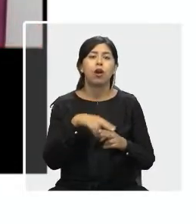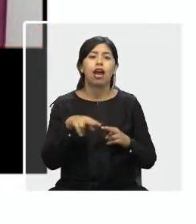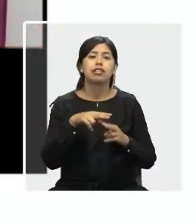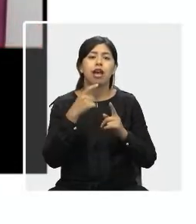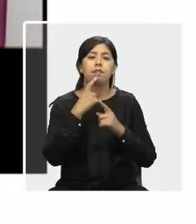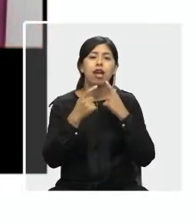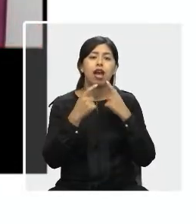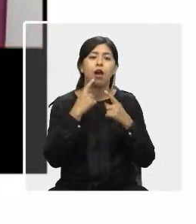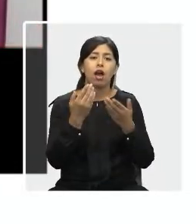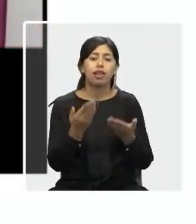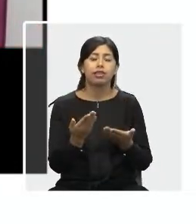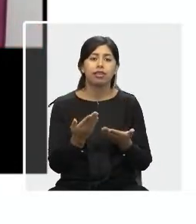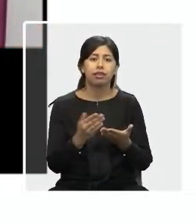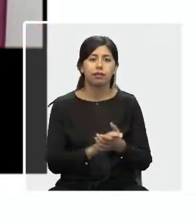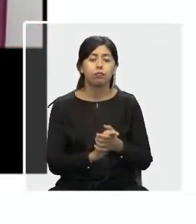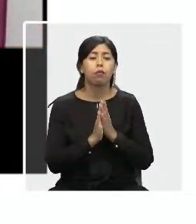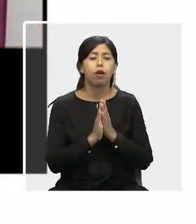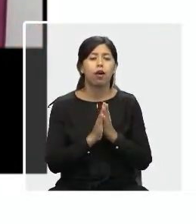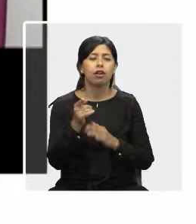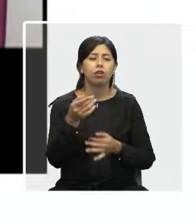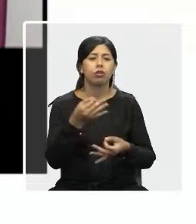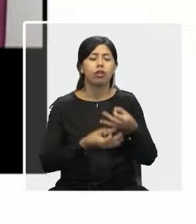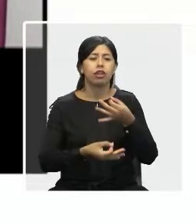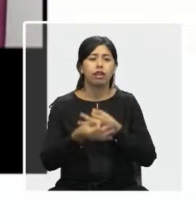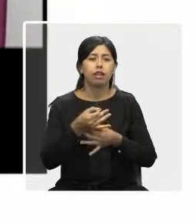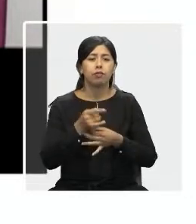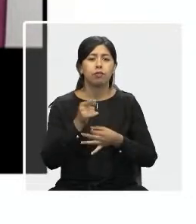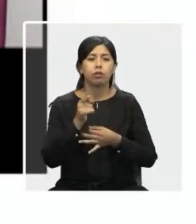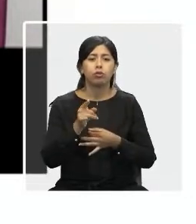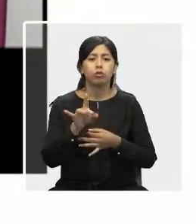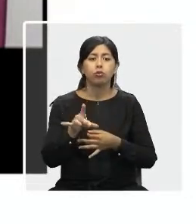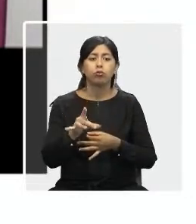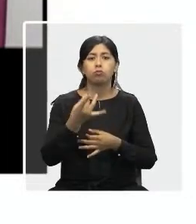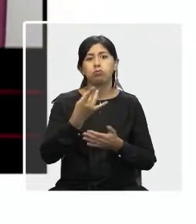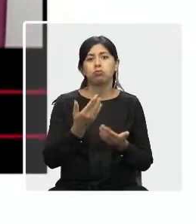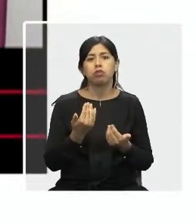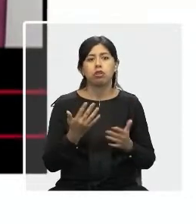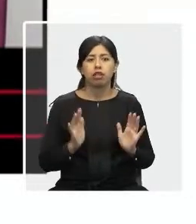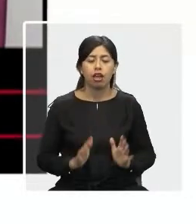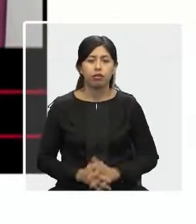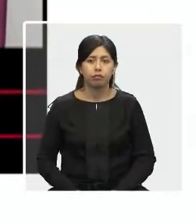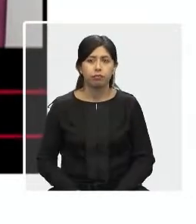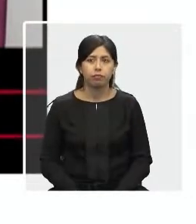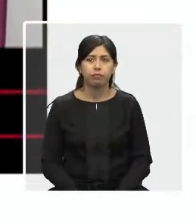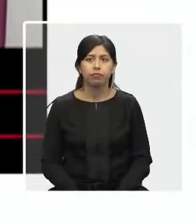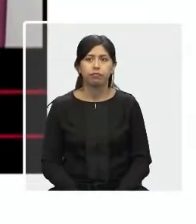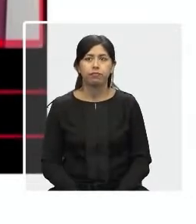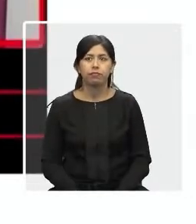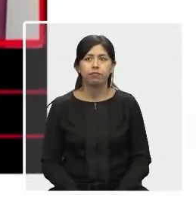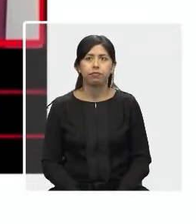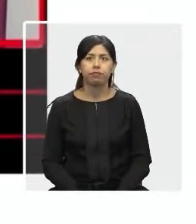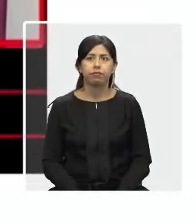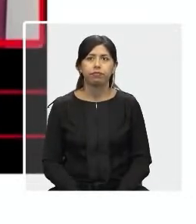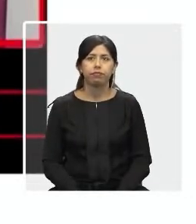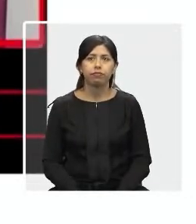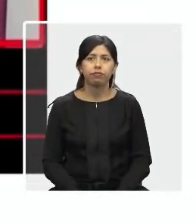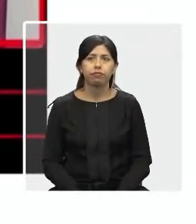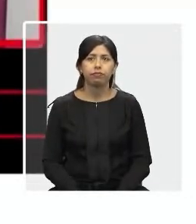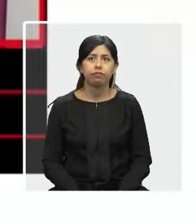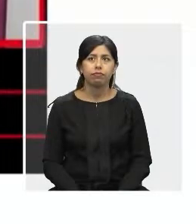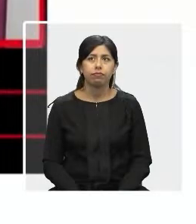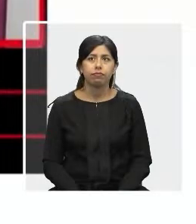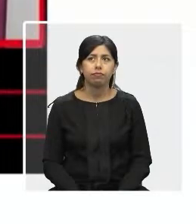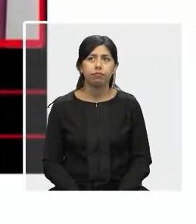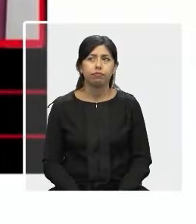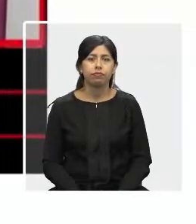tell me anything. So it's Your an application answers are for totally confidential. psychiatric. Are you okay with this? And you see a lot of multimodal